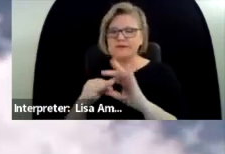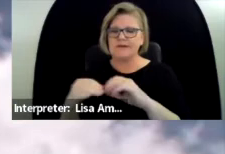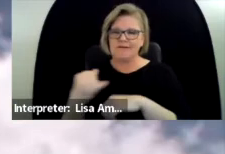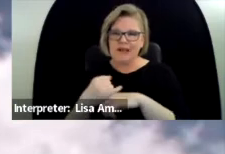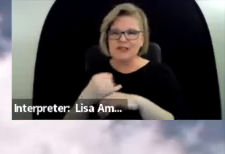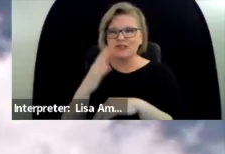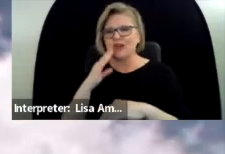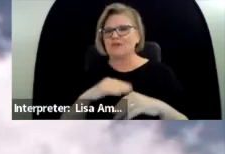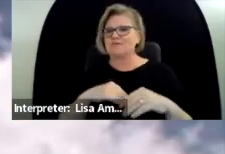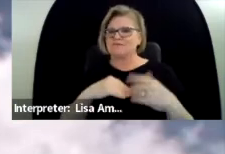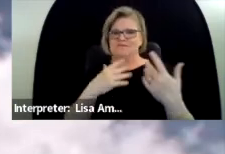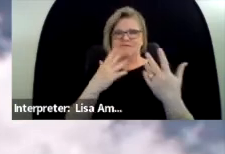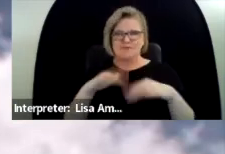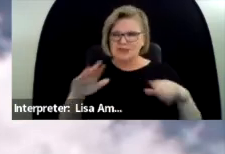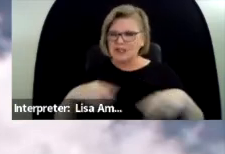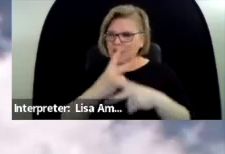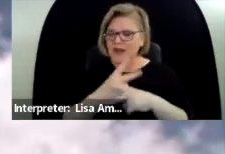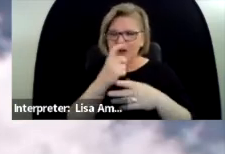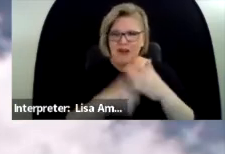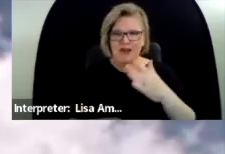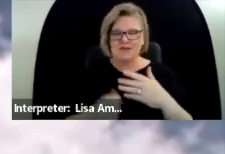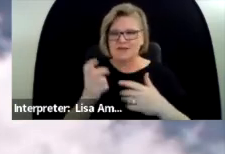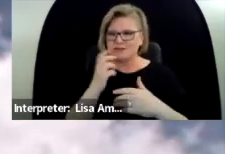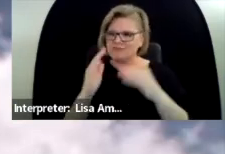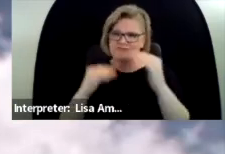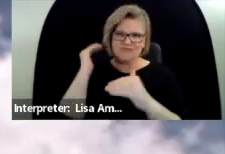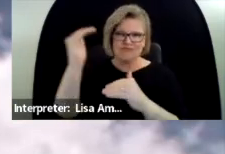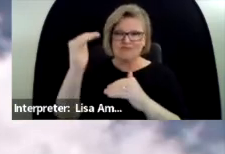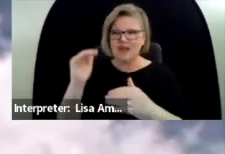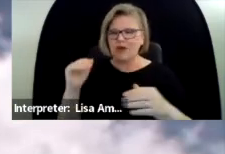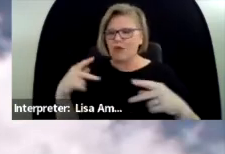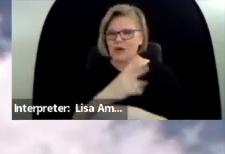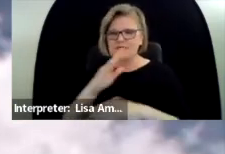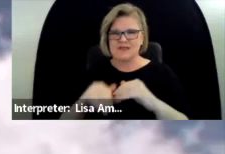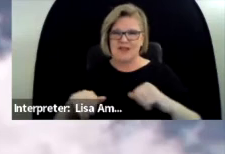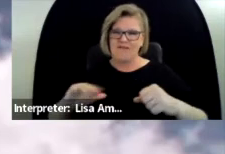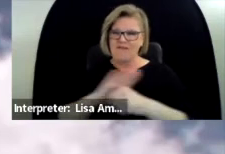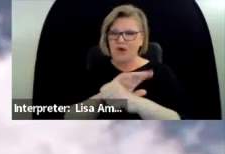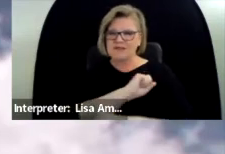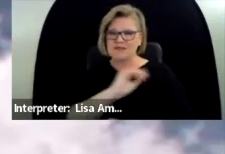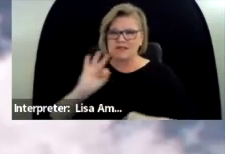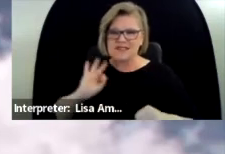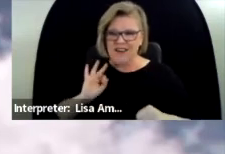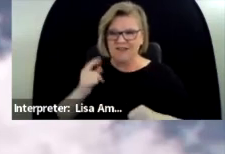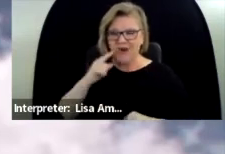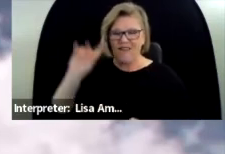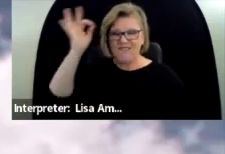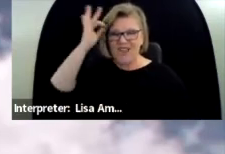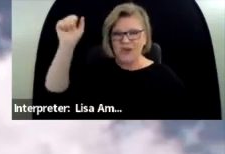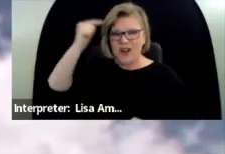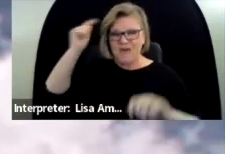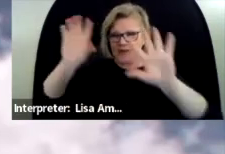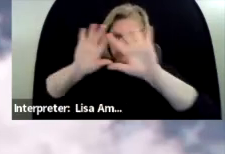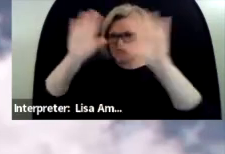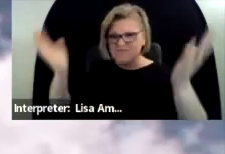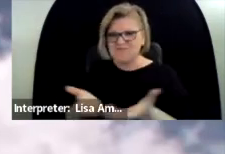care costs, things like that. It's more than the entire staffing budget for the federal government, for the entire system with which